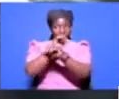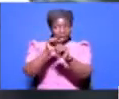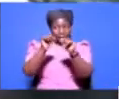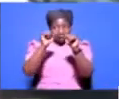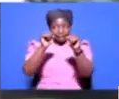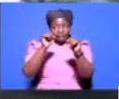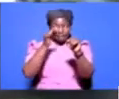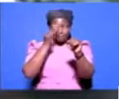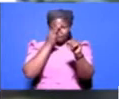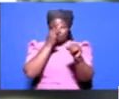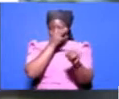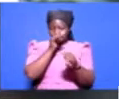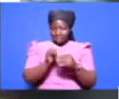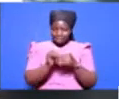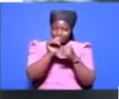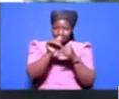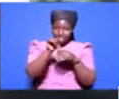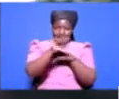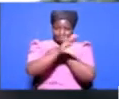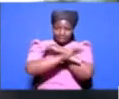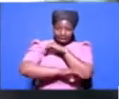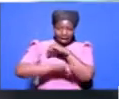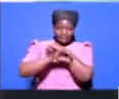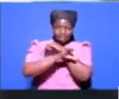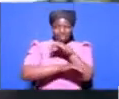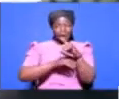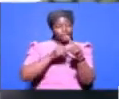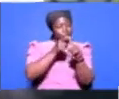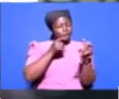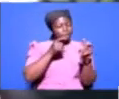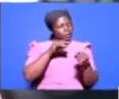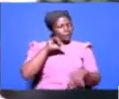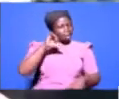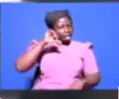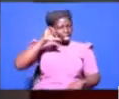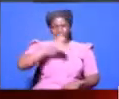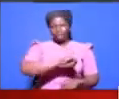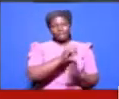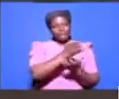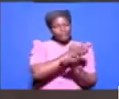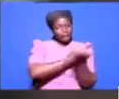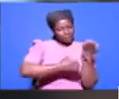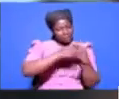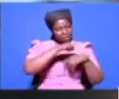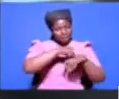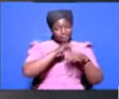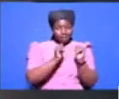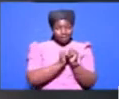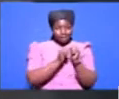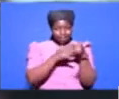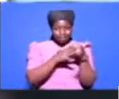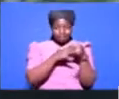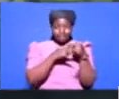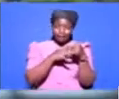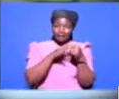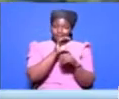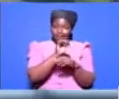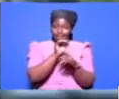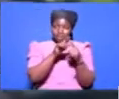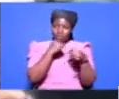spearheaded this country out of terrible economic time of the 90s in ensuring